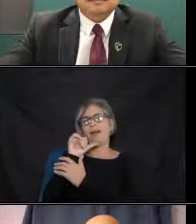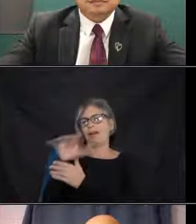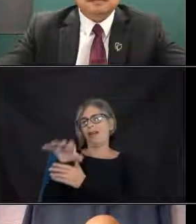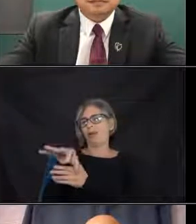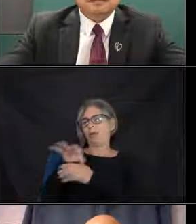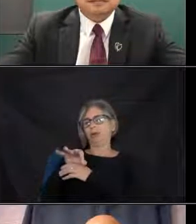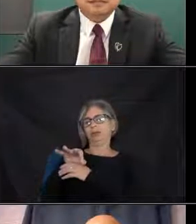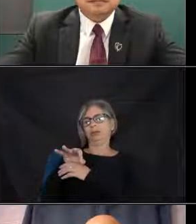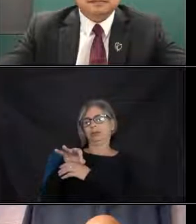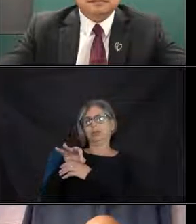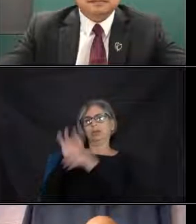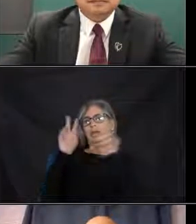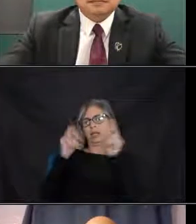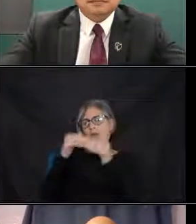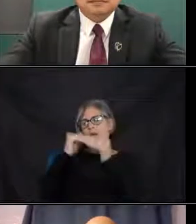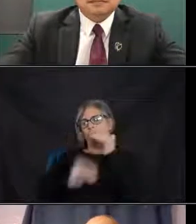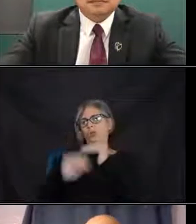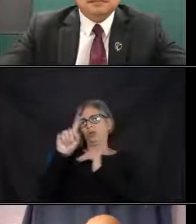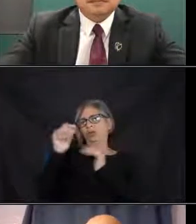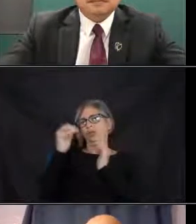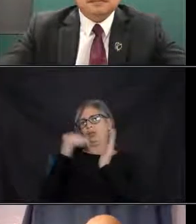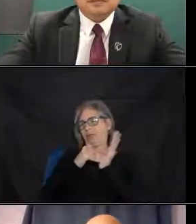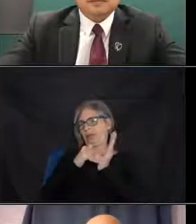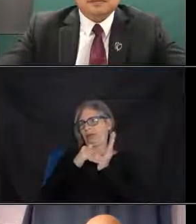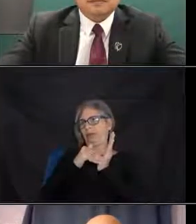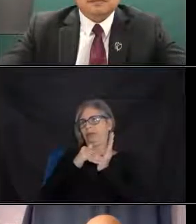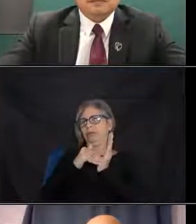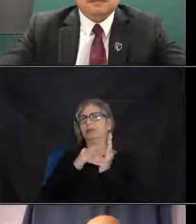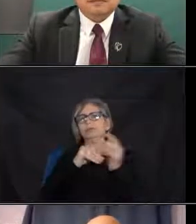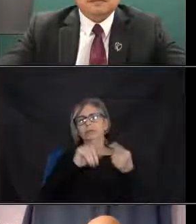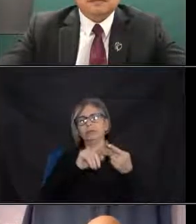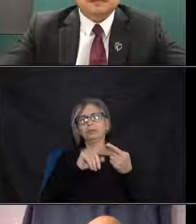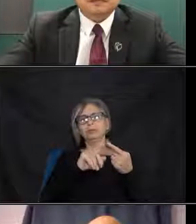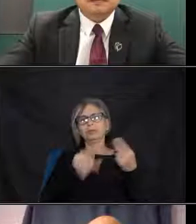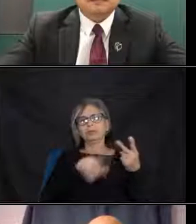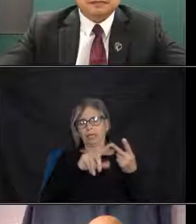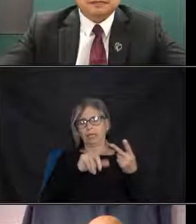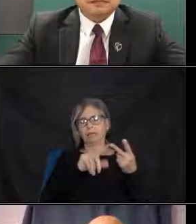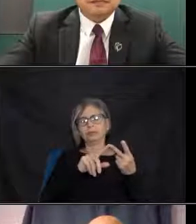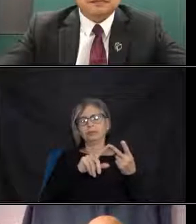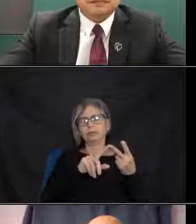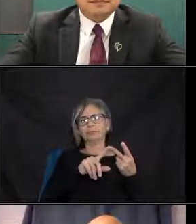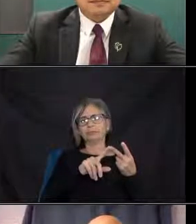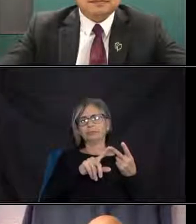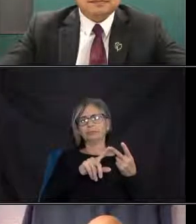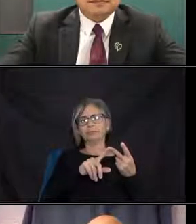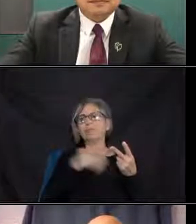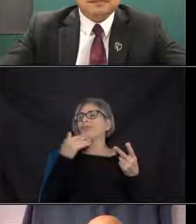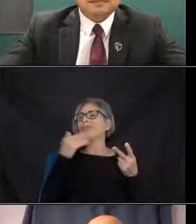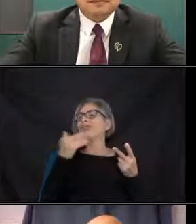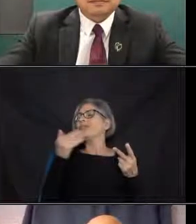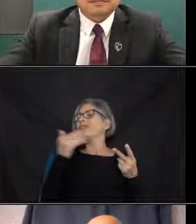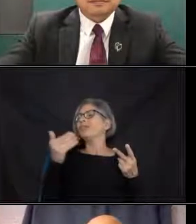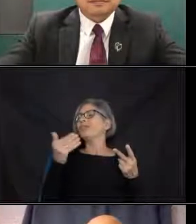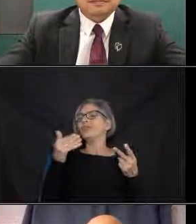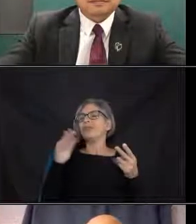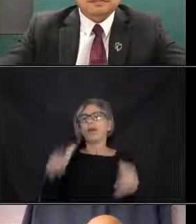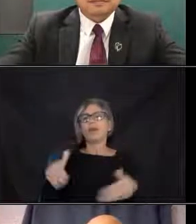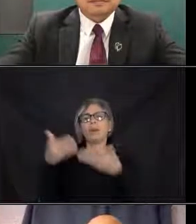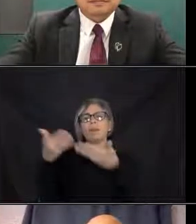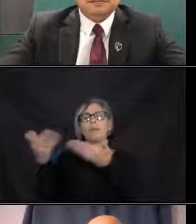consent agenda under 100,000. So moved. Second. Thank you. I have a motion and a